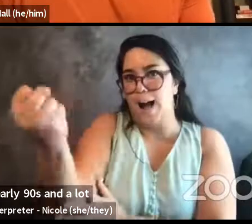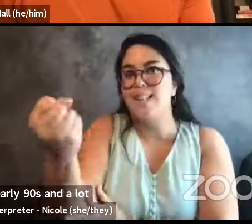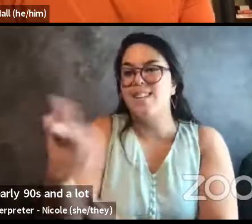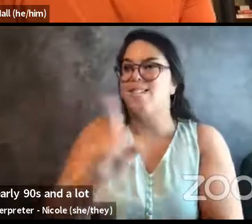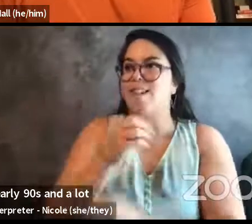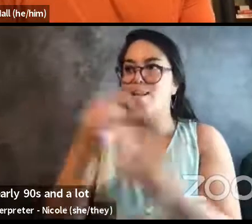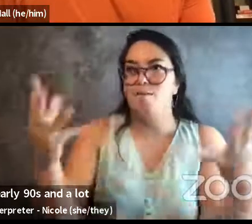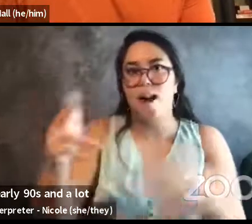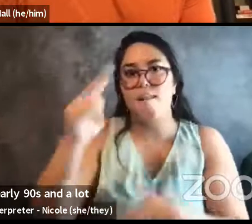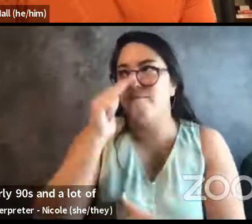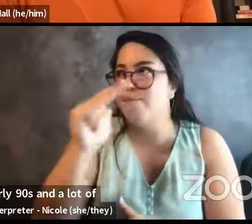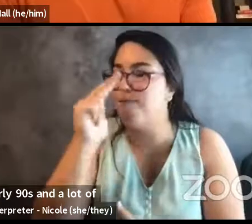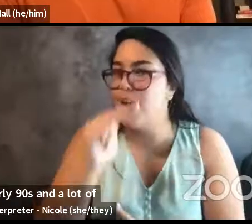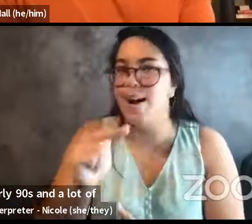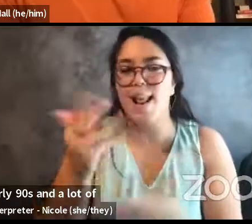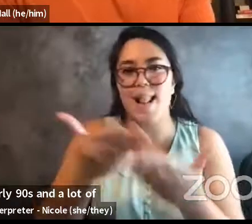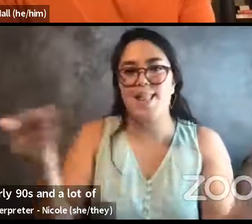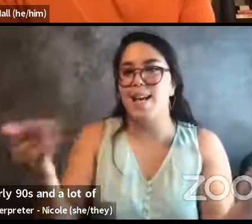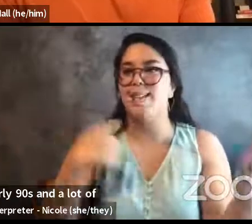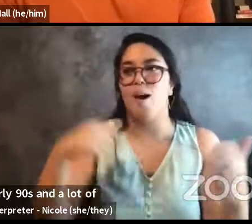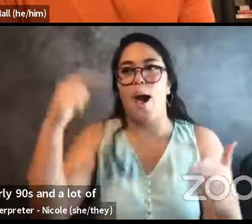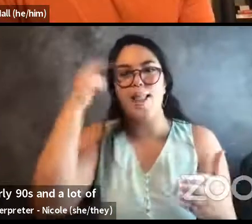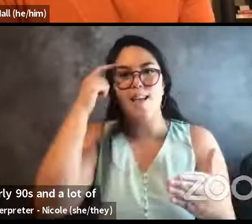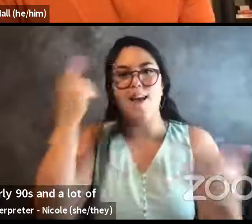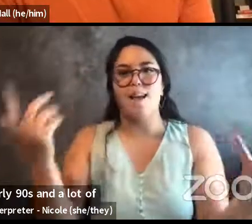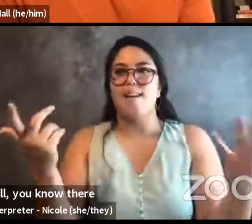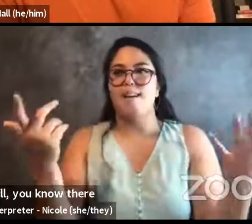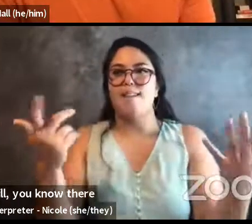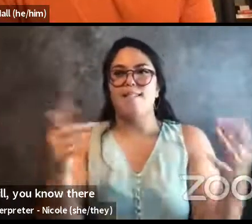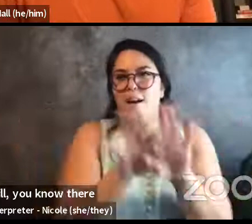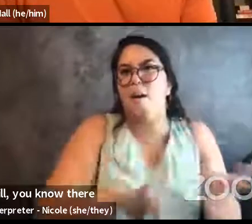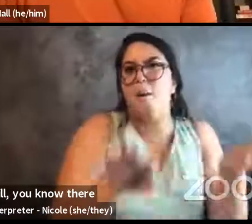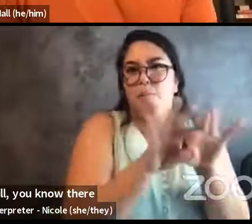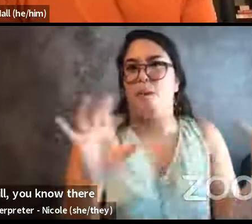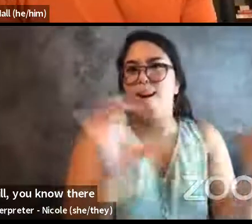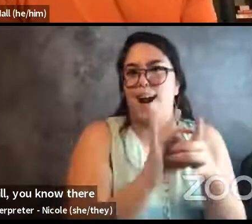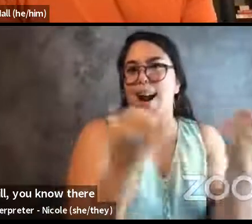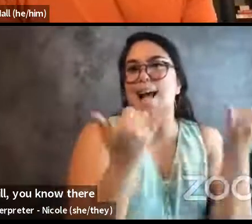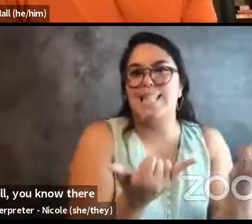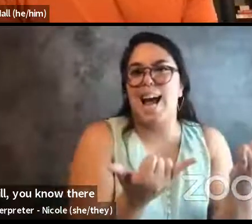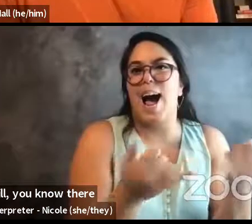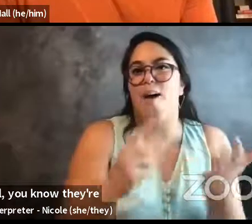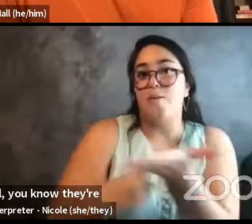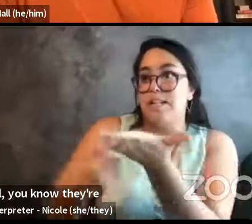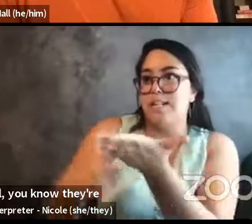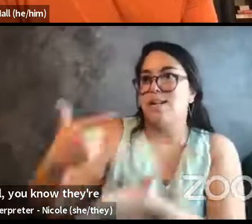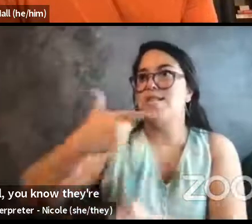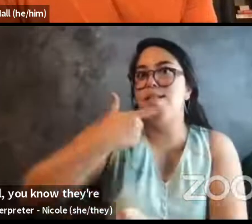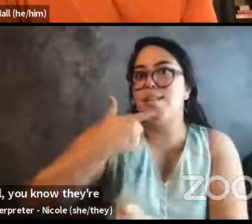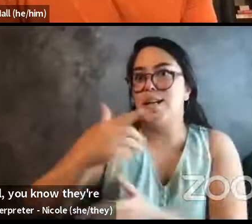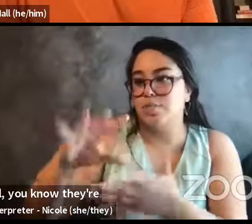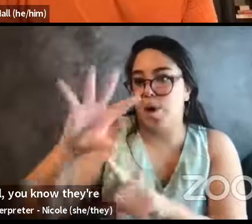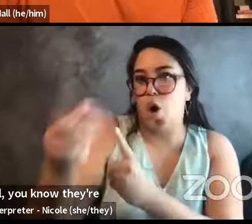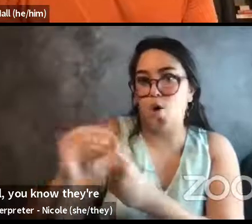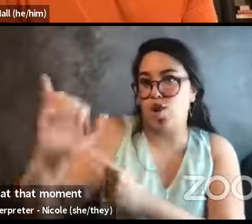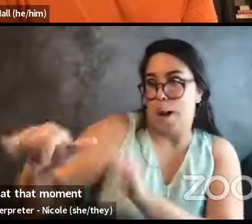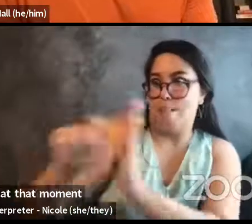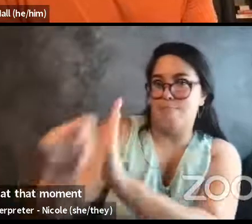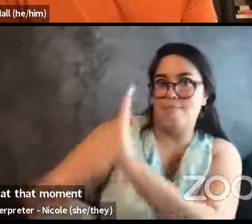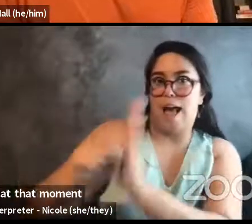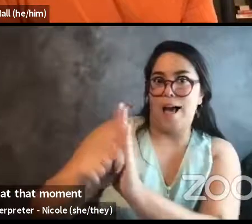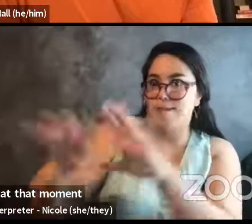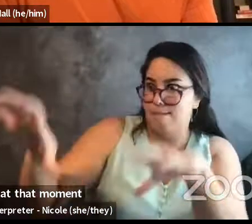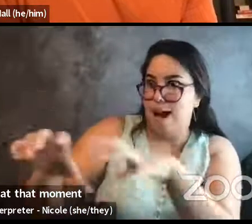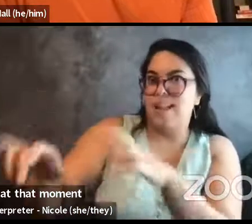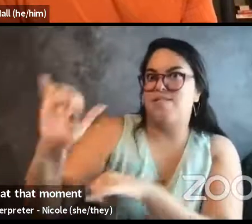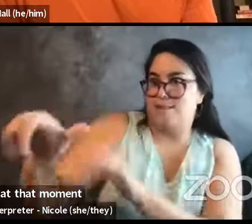uh, things I think would still, uh, you know, they're talking about lesbian culture at that moment, a moment, and sort of their activism at that moment. But